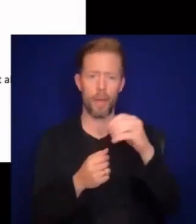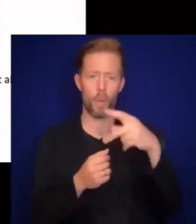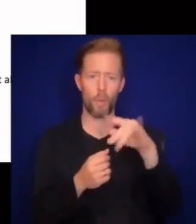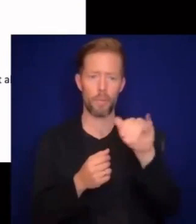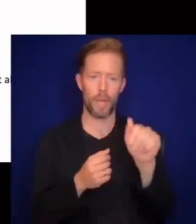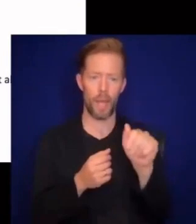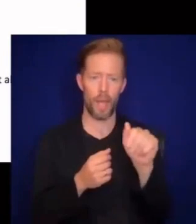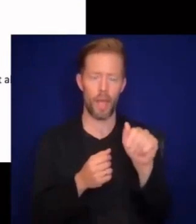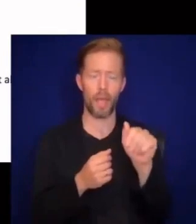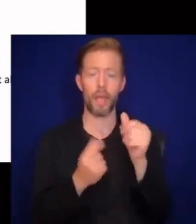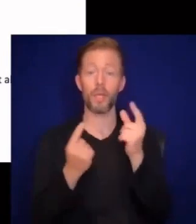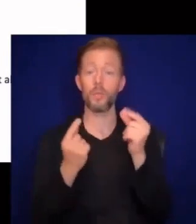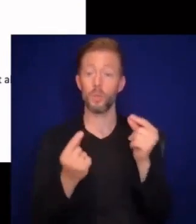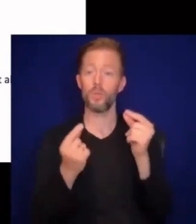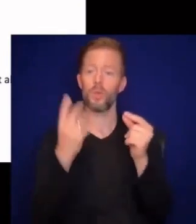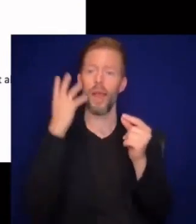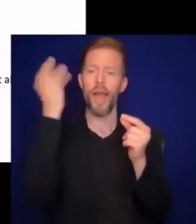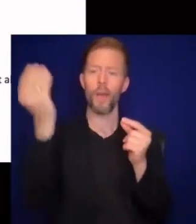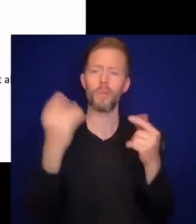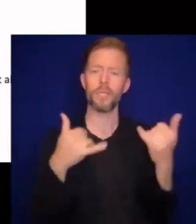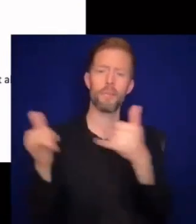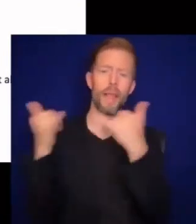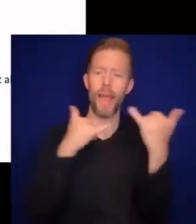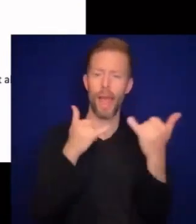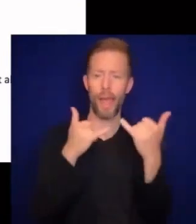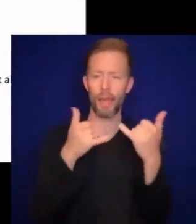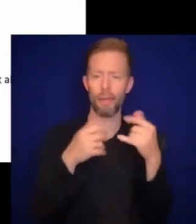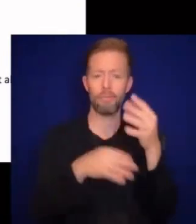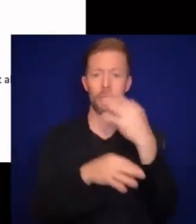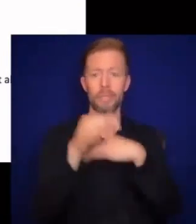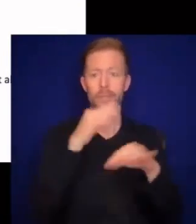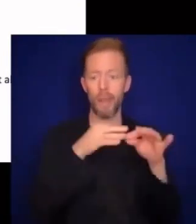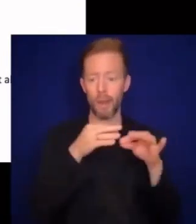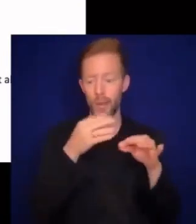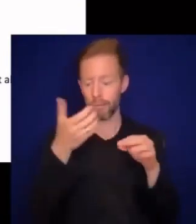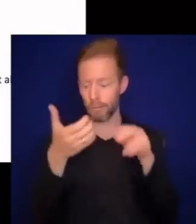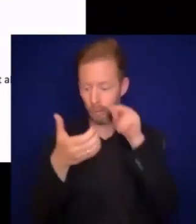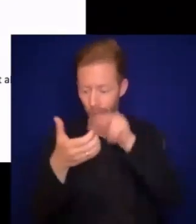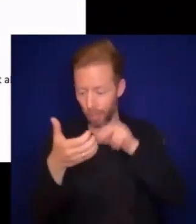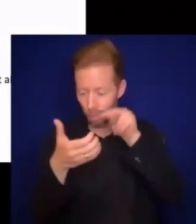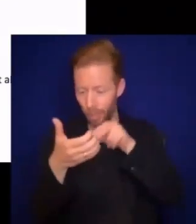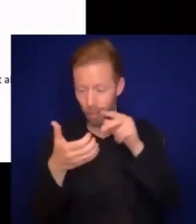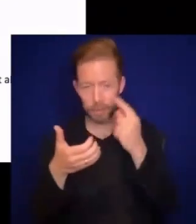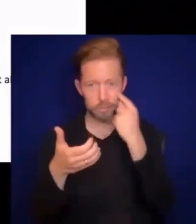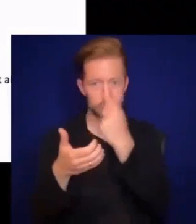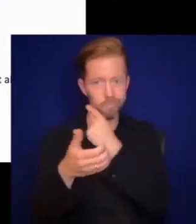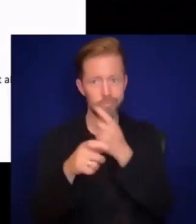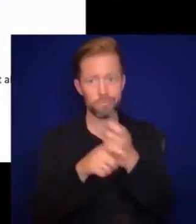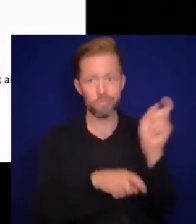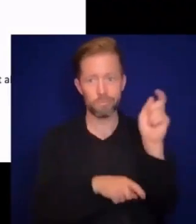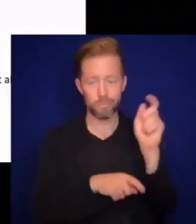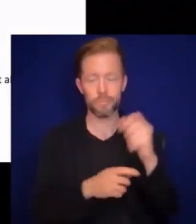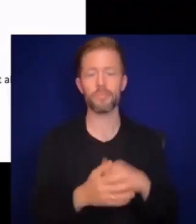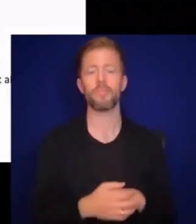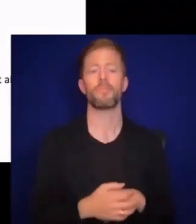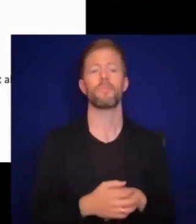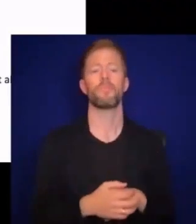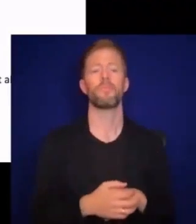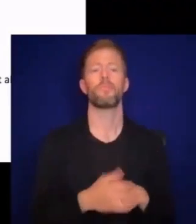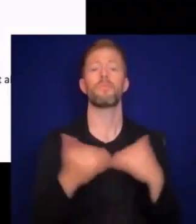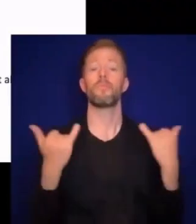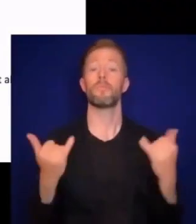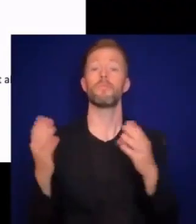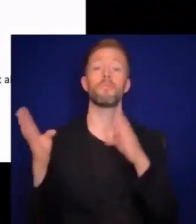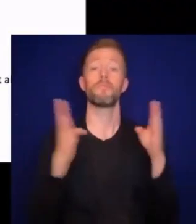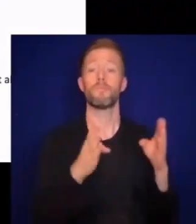Go Outdoors and Play. So what is all this about STEM and children that have some